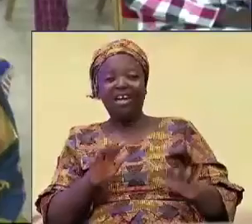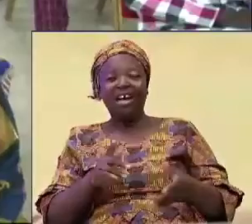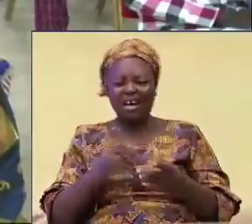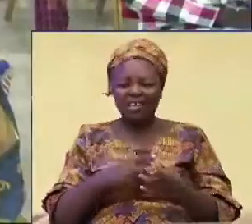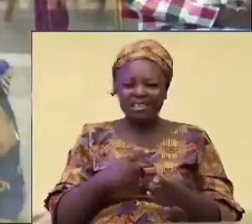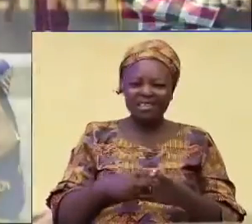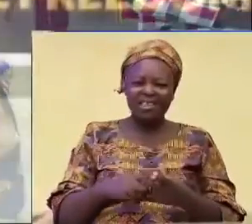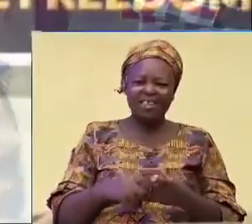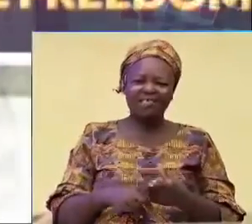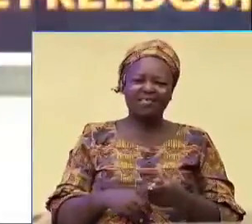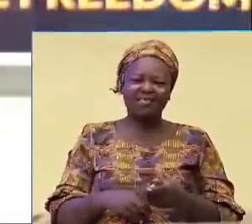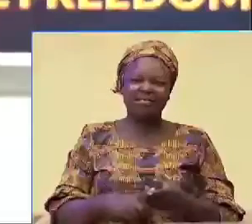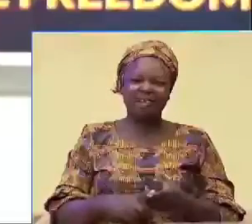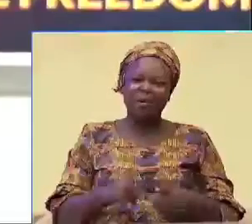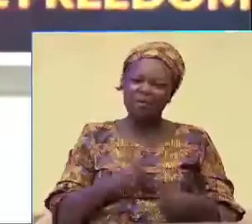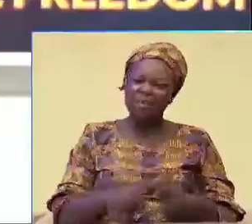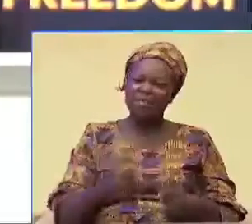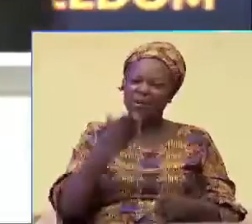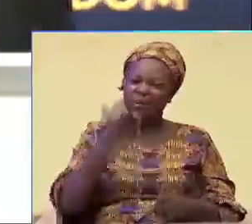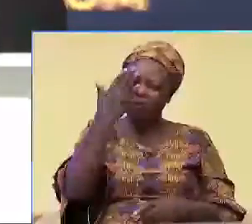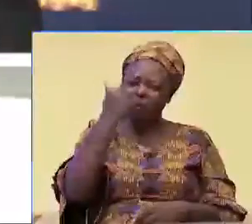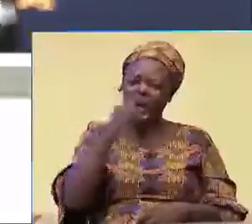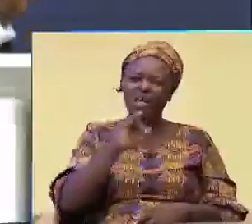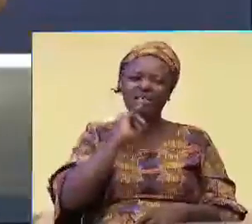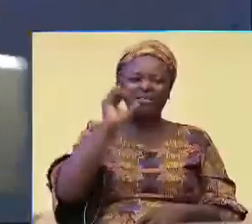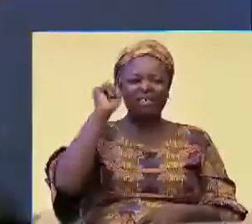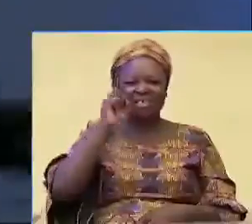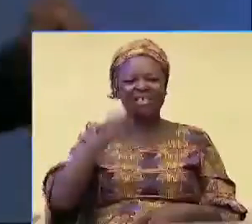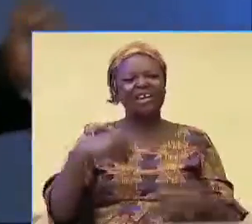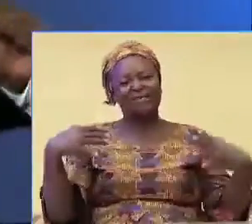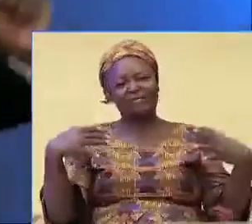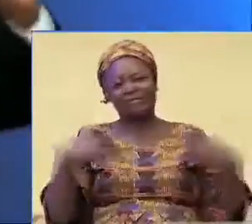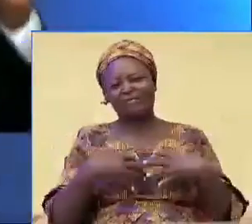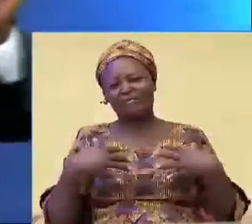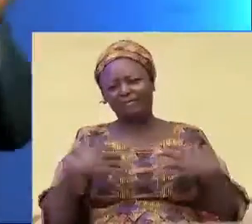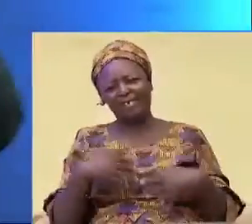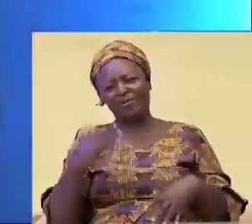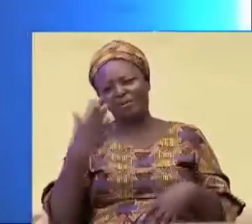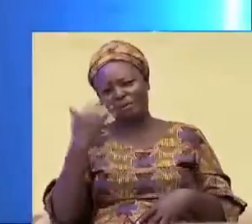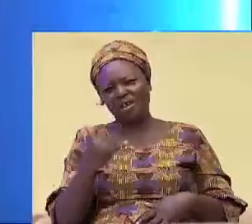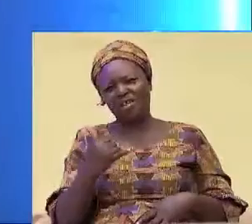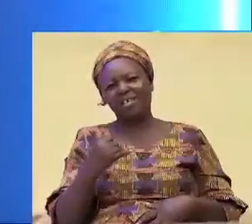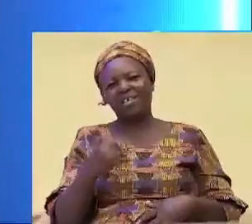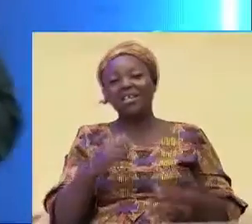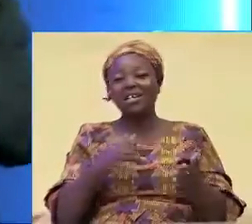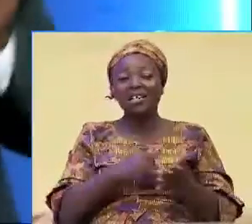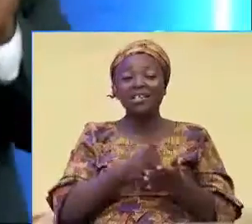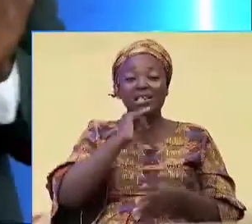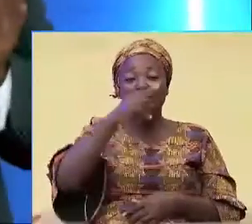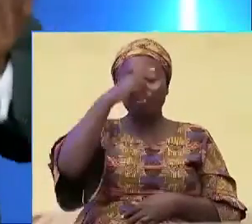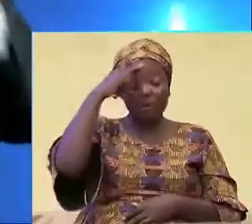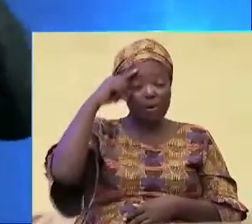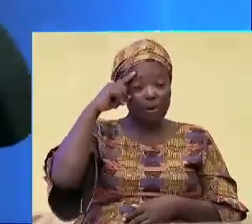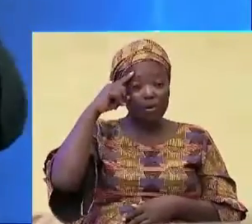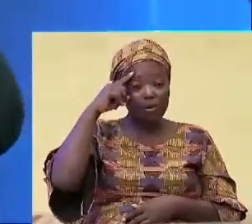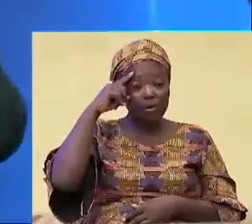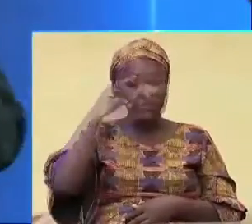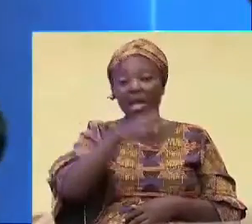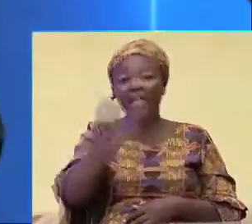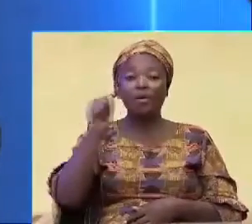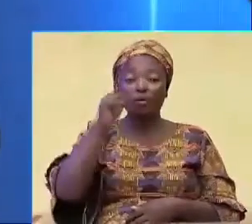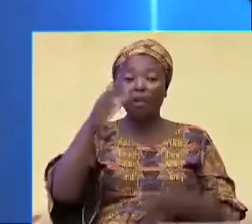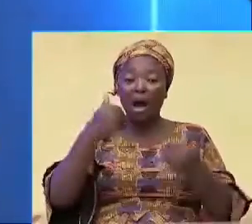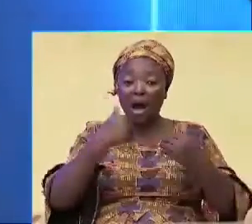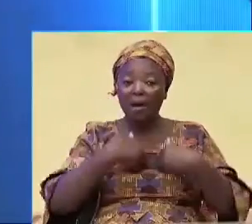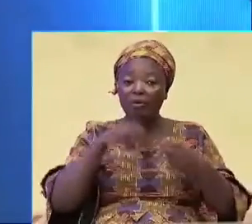Why was she afraid? Because a woman having an issue of blood was unclean